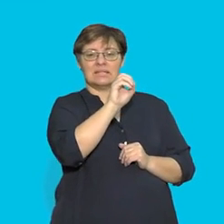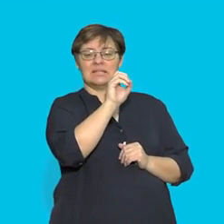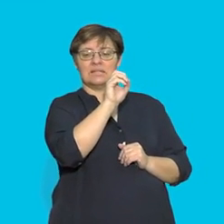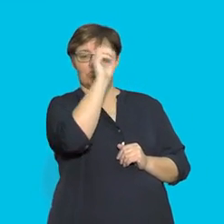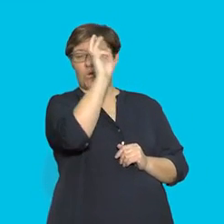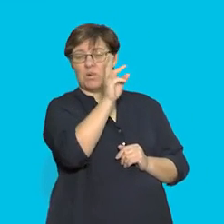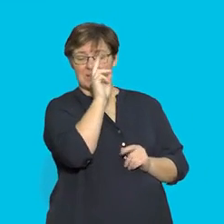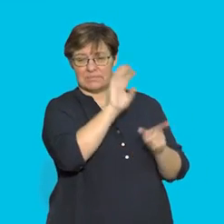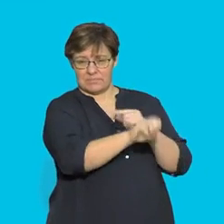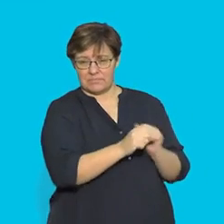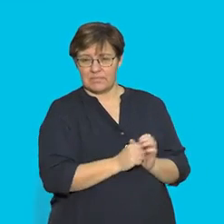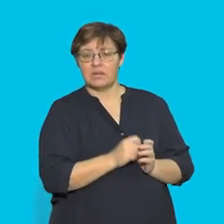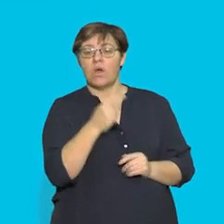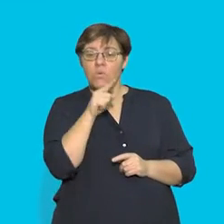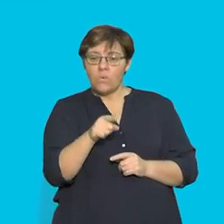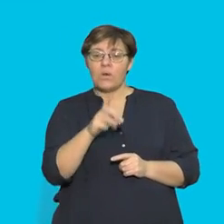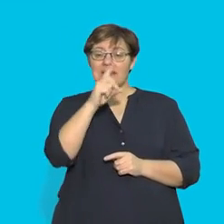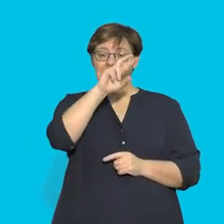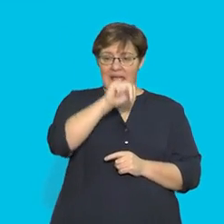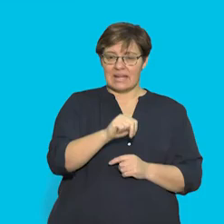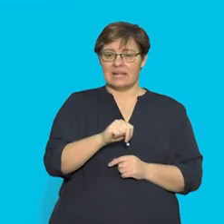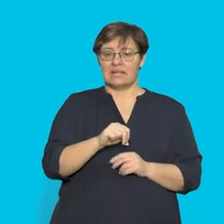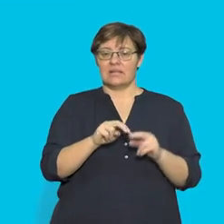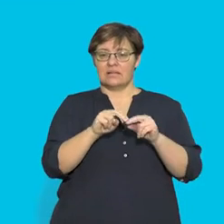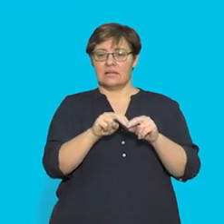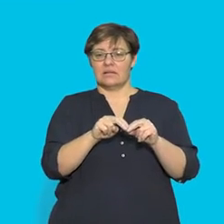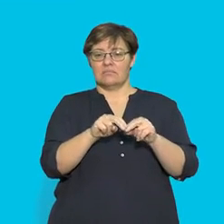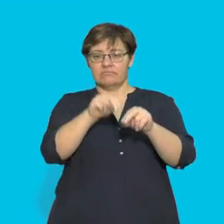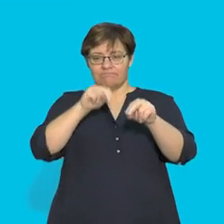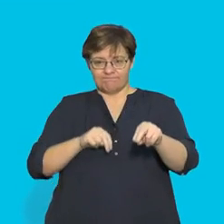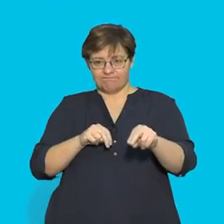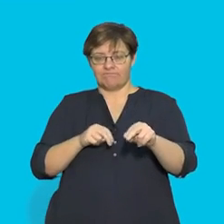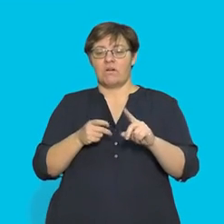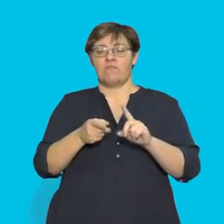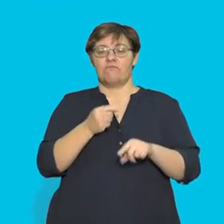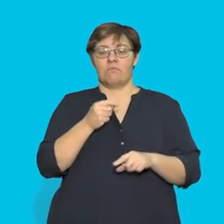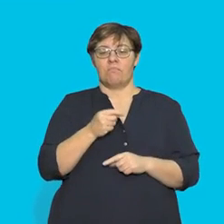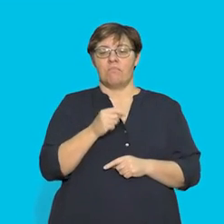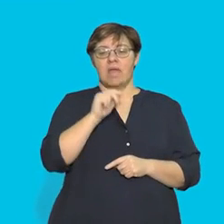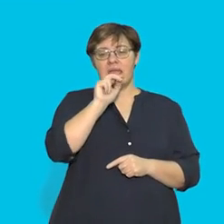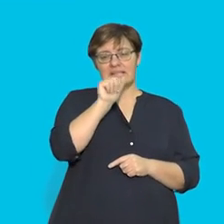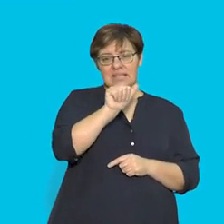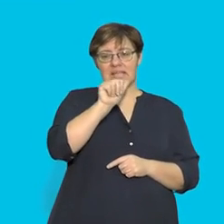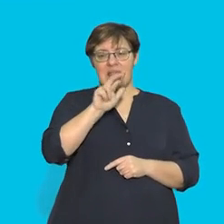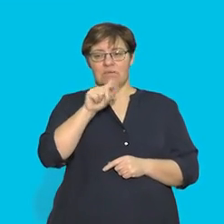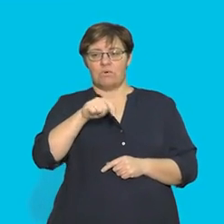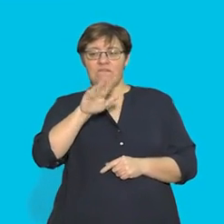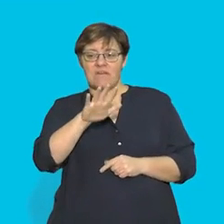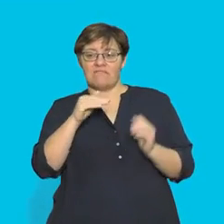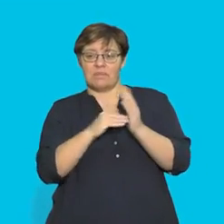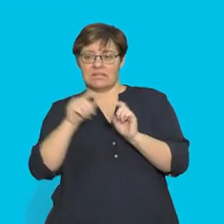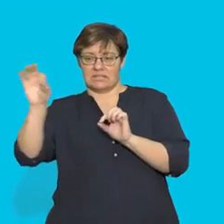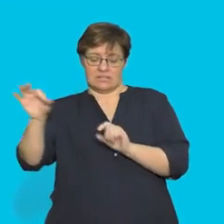Okay, and Dan stands at D, which is 685 meters away from B. C is at a